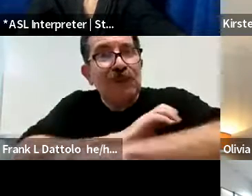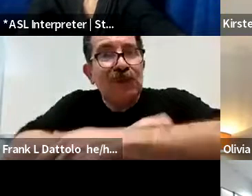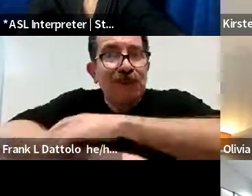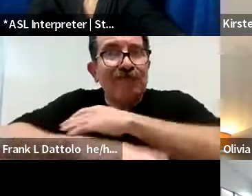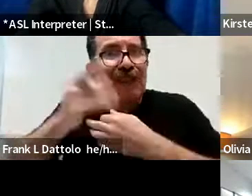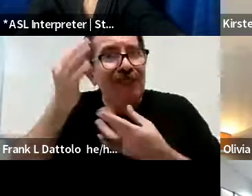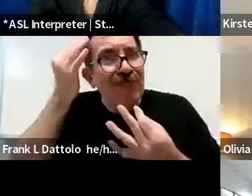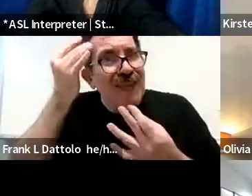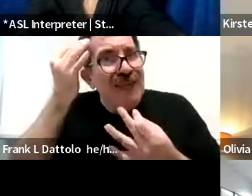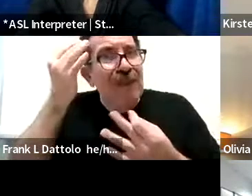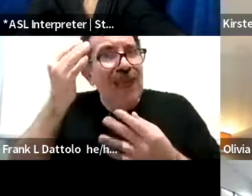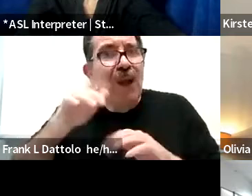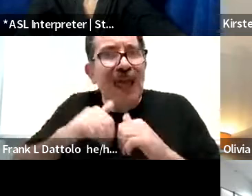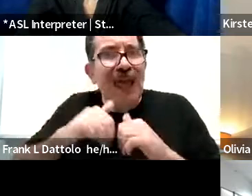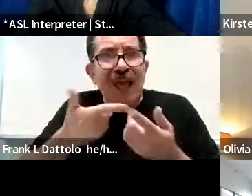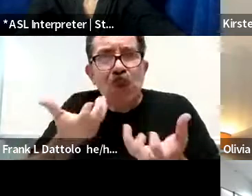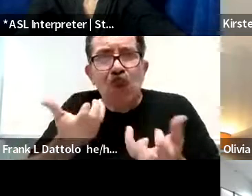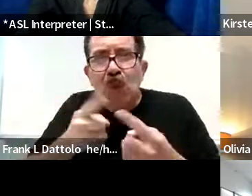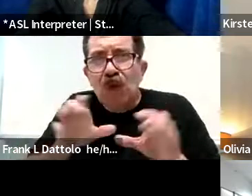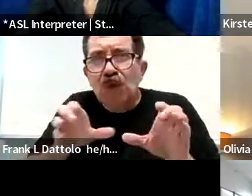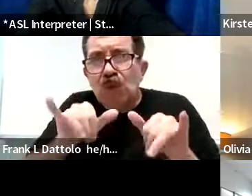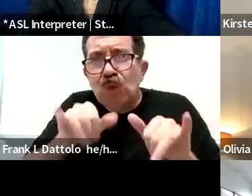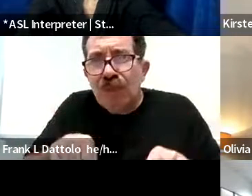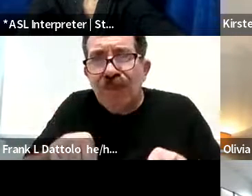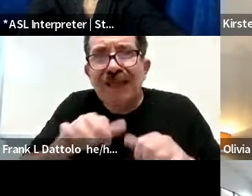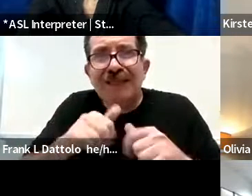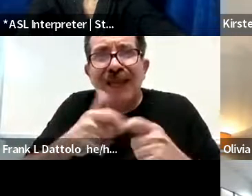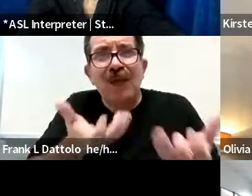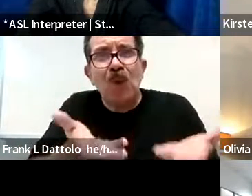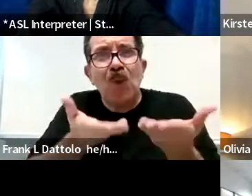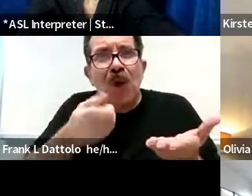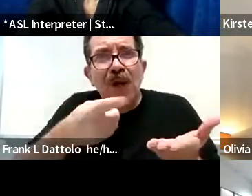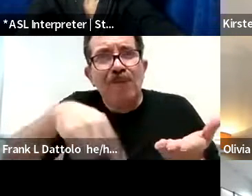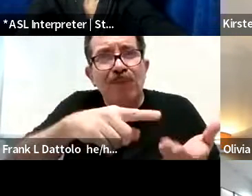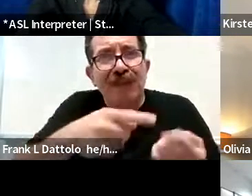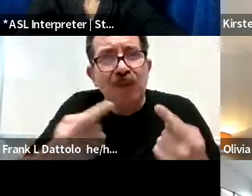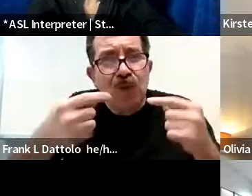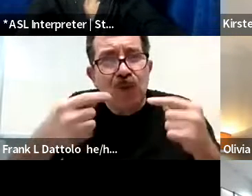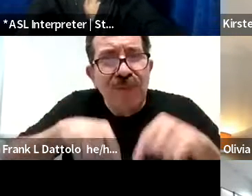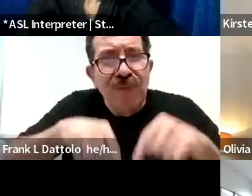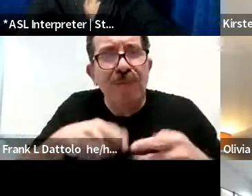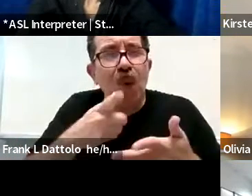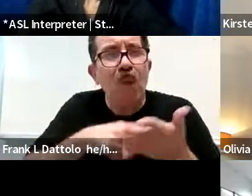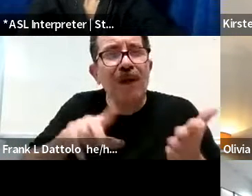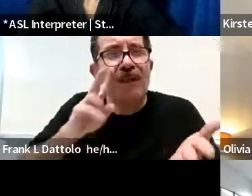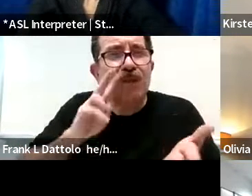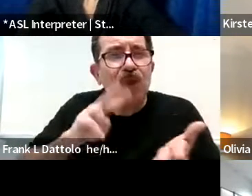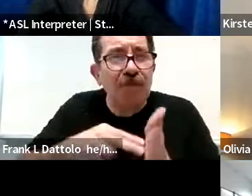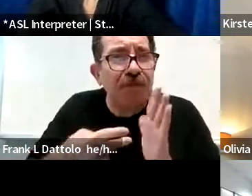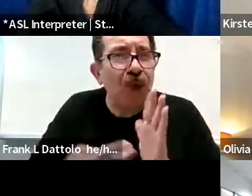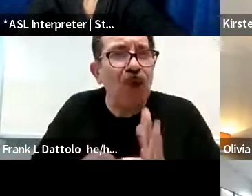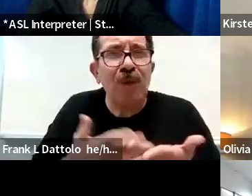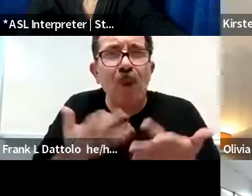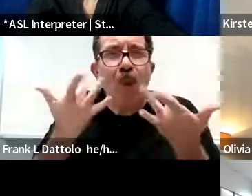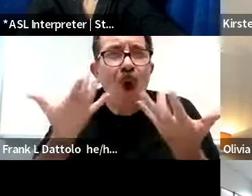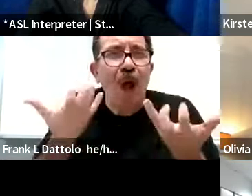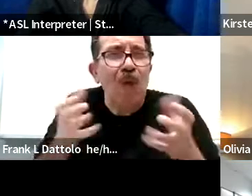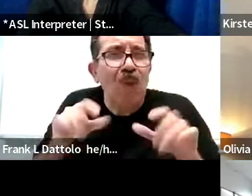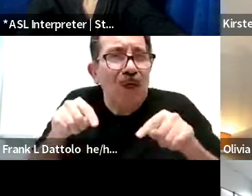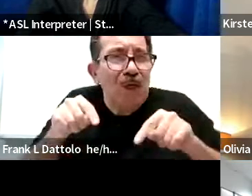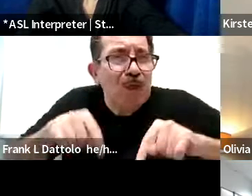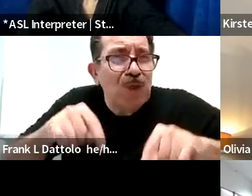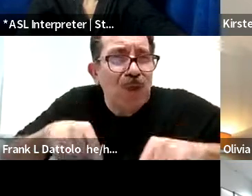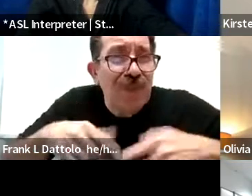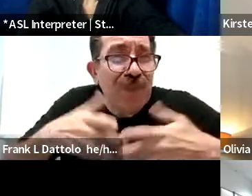And that if you want to provide access, you're going to have to really do the work of thinking about what that means, what you want to